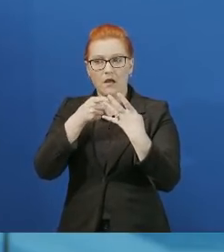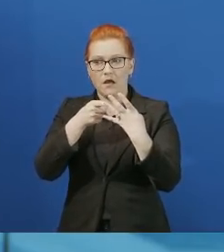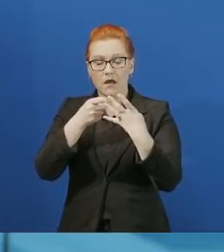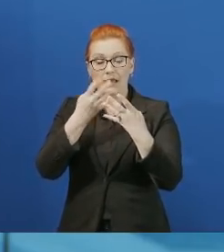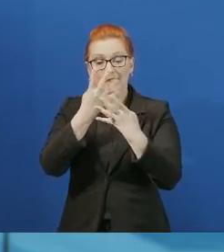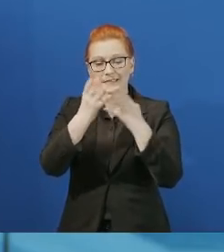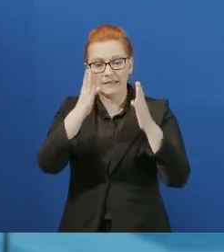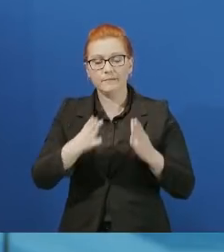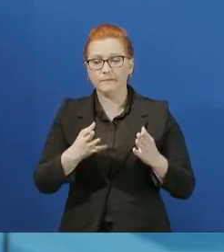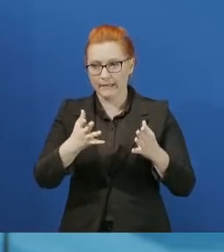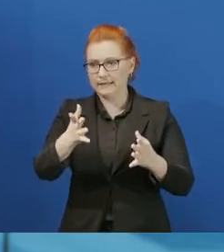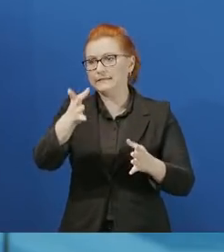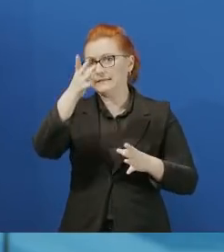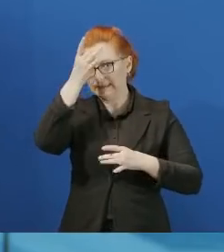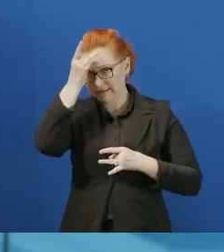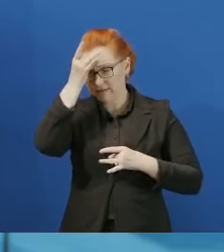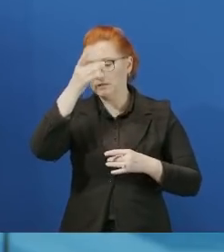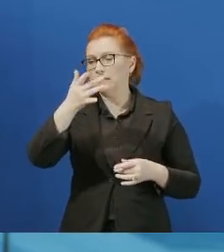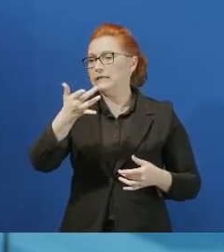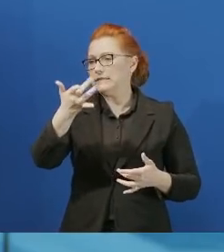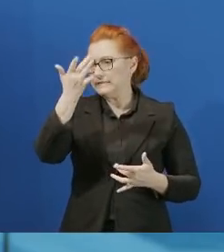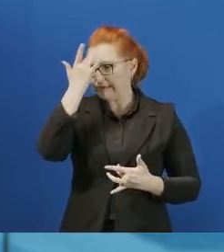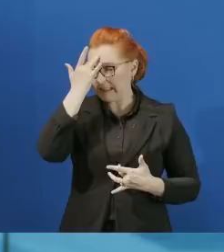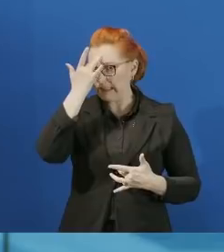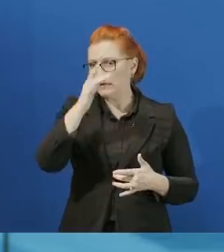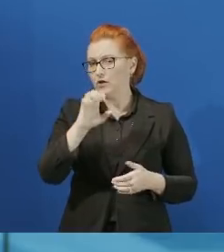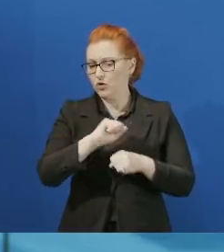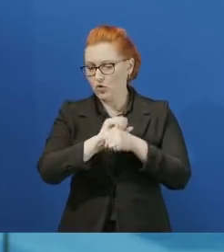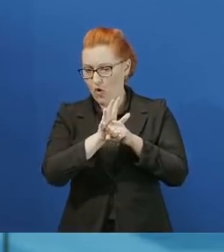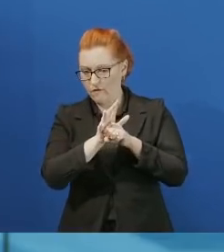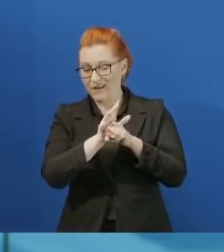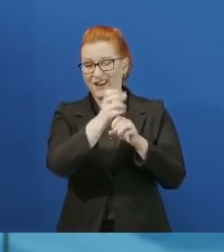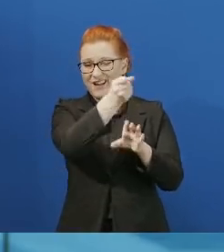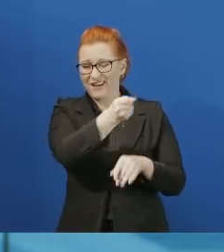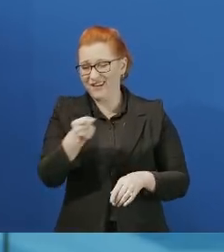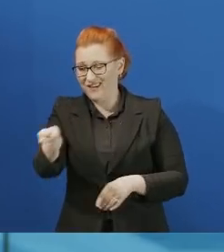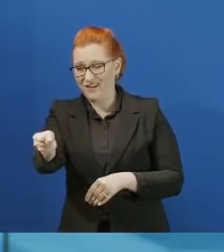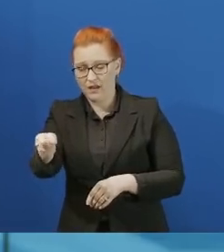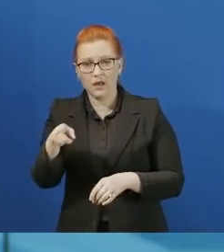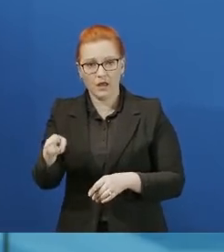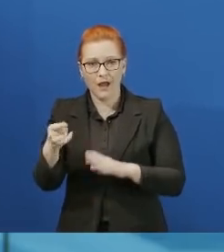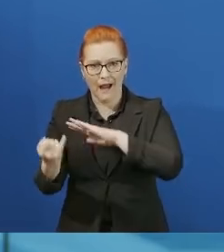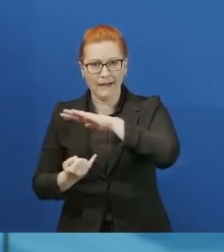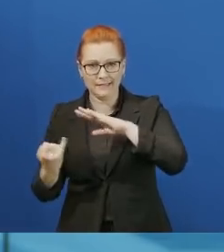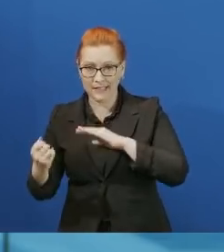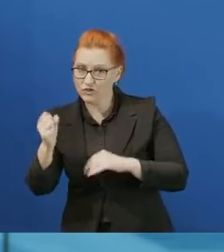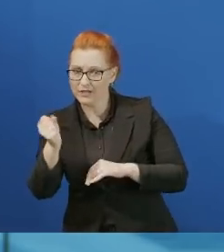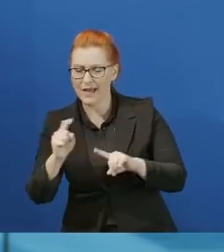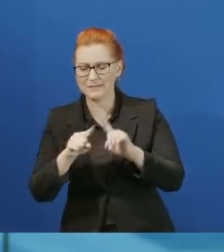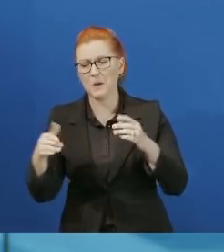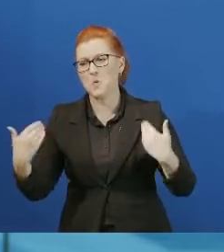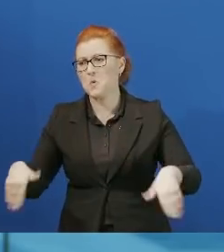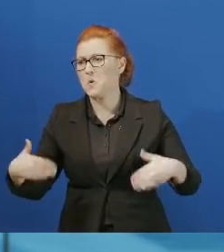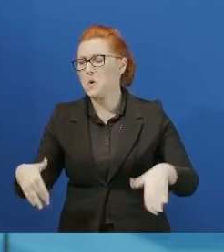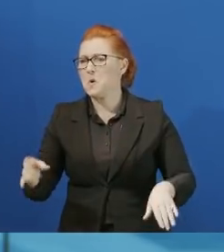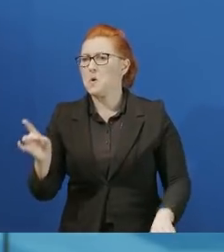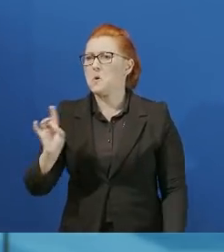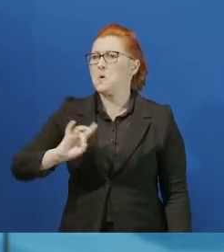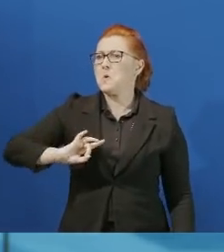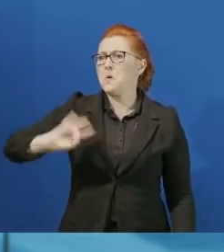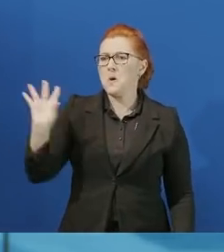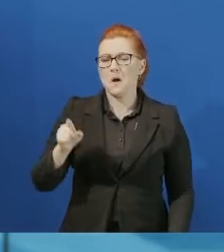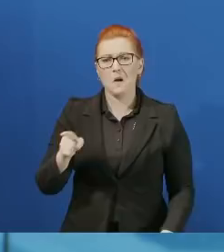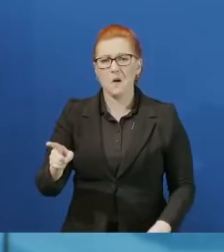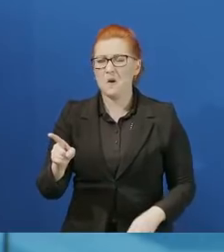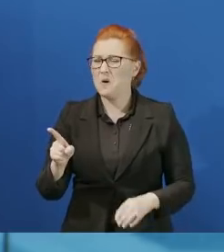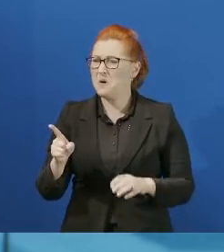his COVID-19 diagnosis. He's coming out of that now. But what do you know of the conditions of the death row inmates of Florence prison and how